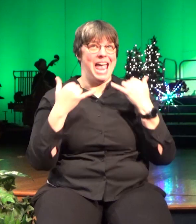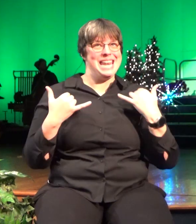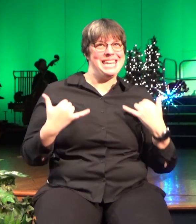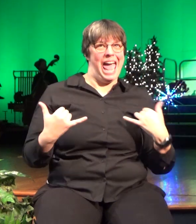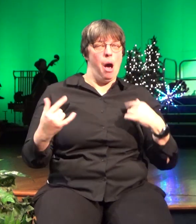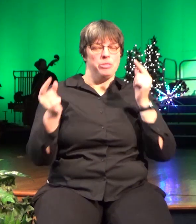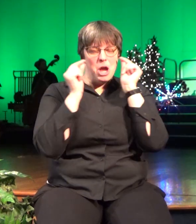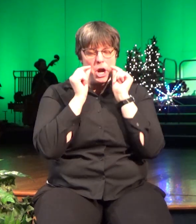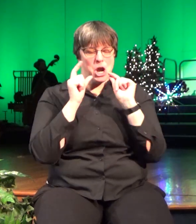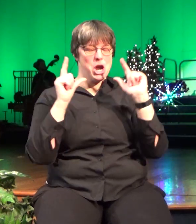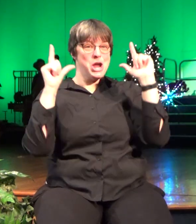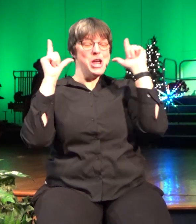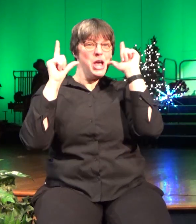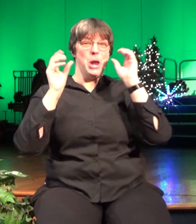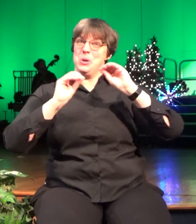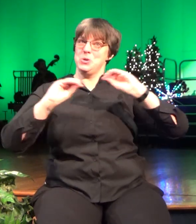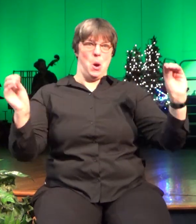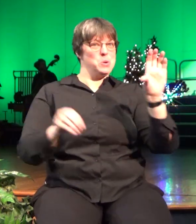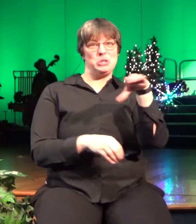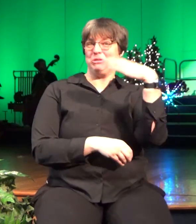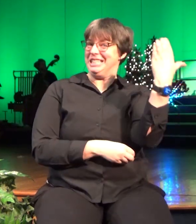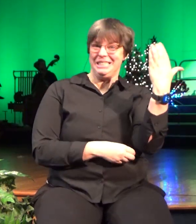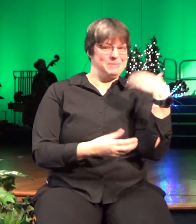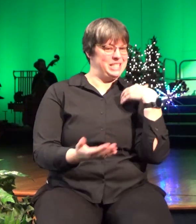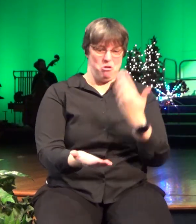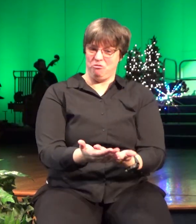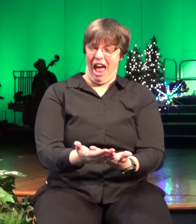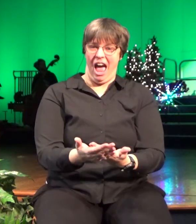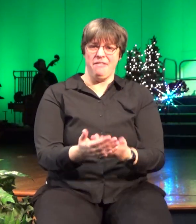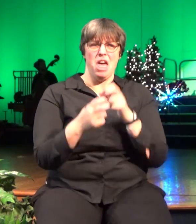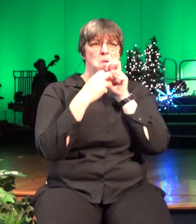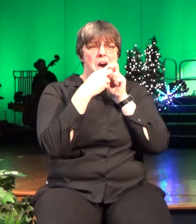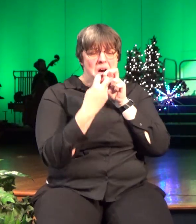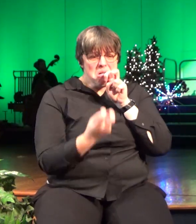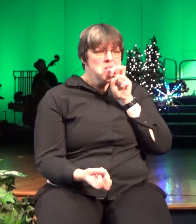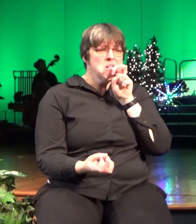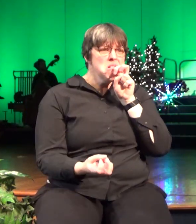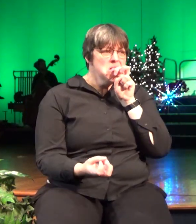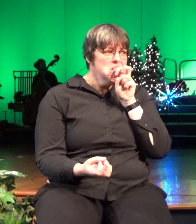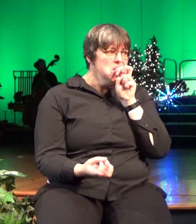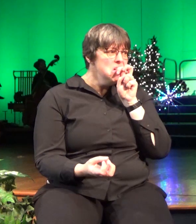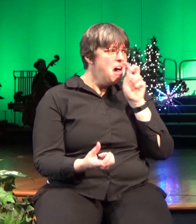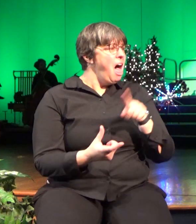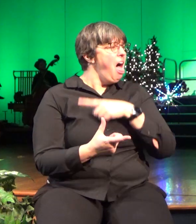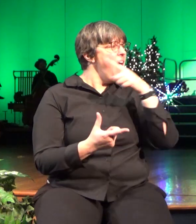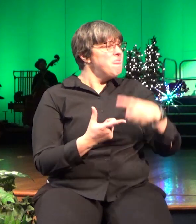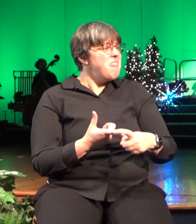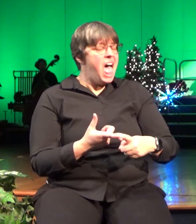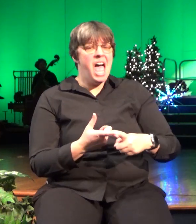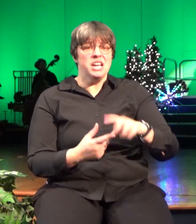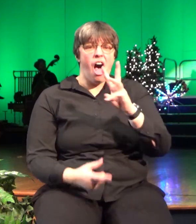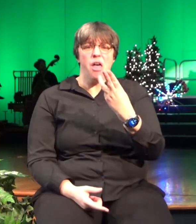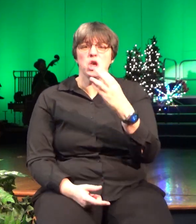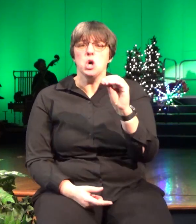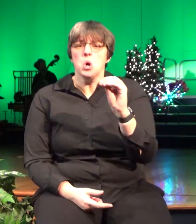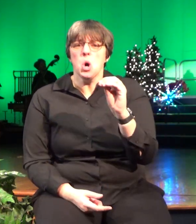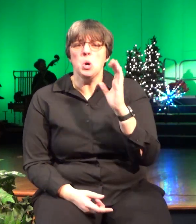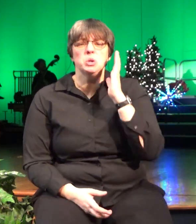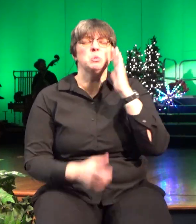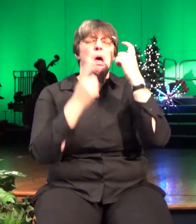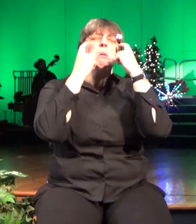now that no Christmas is coming. Their mouths will hang open a minute or two. Then the Who's down in Whoville will